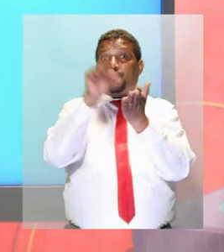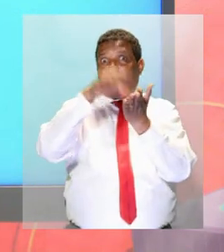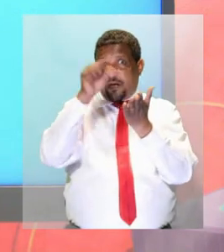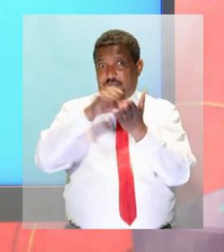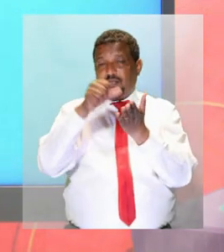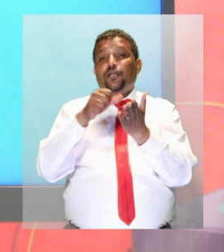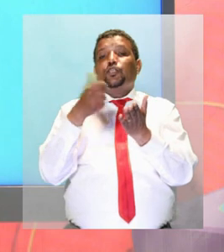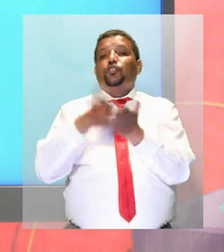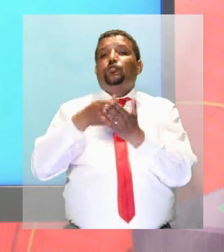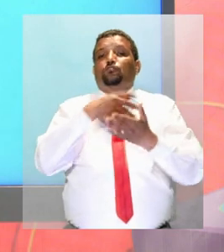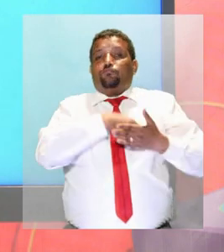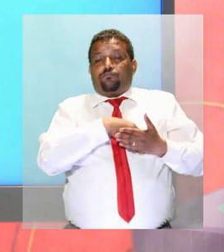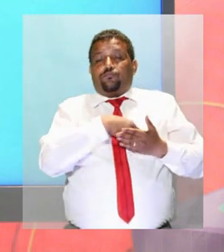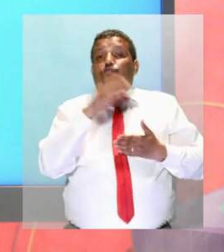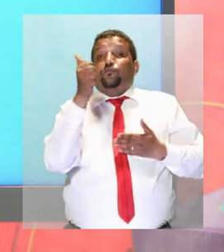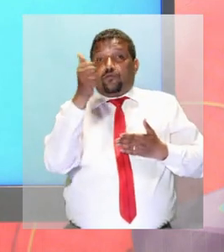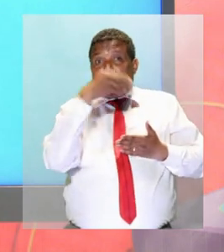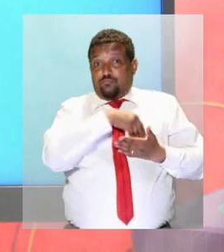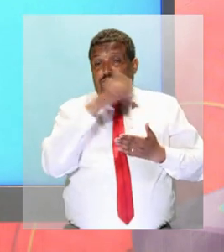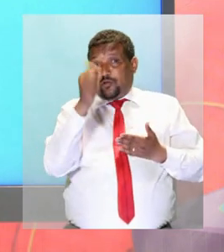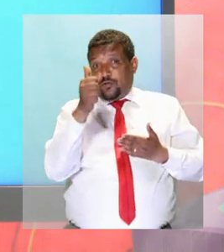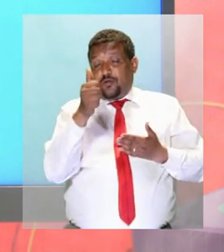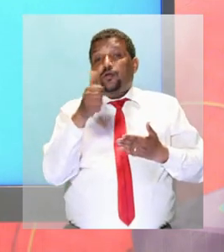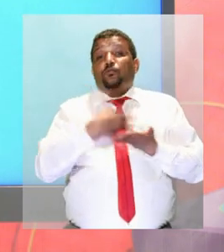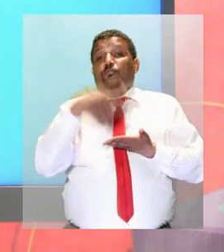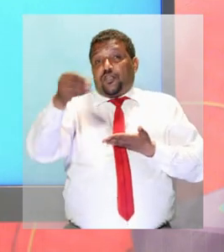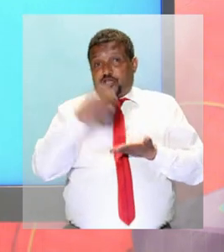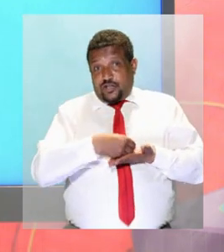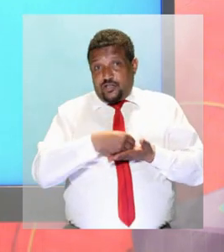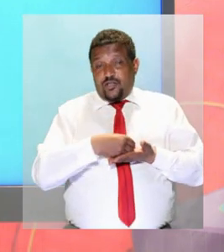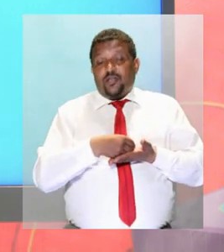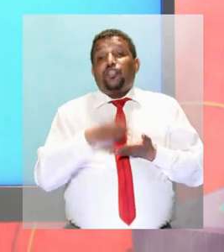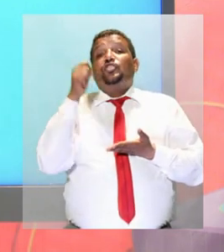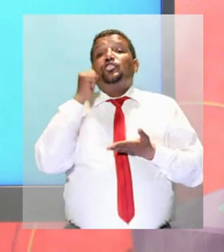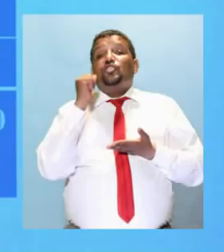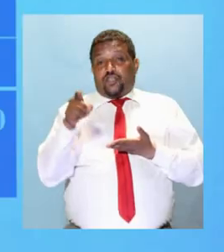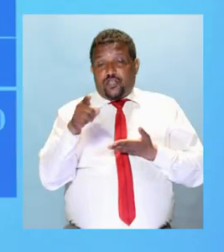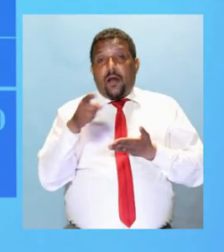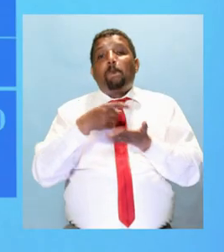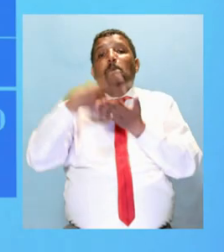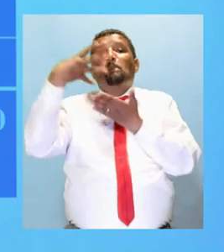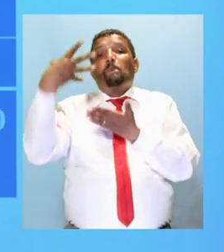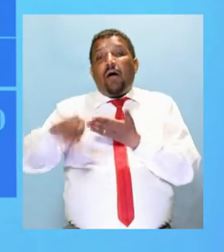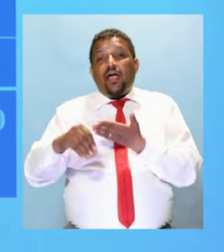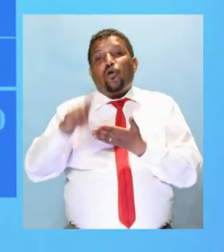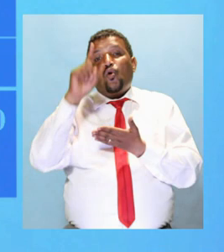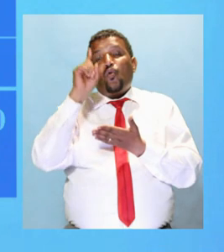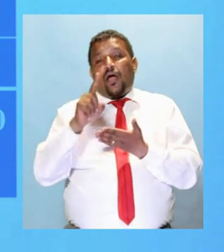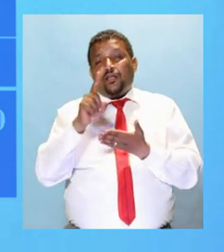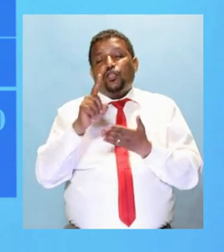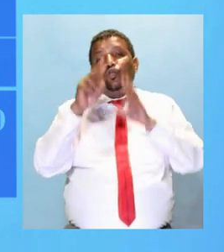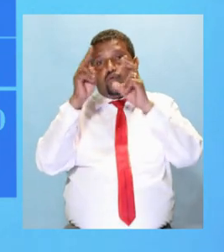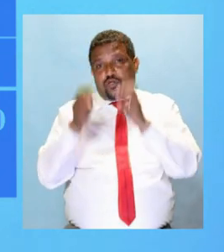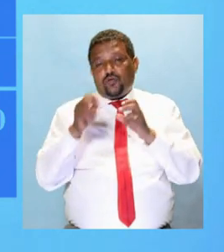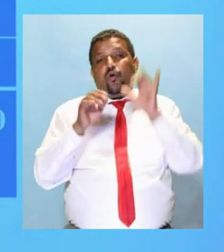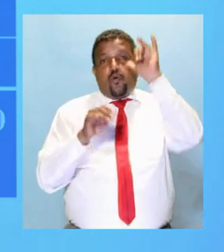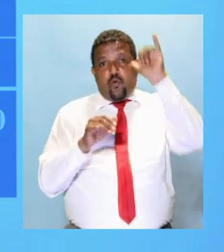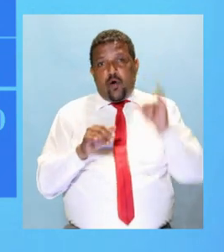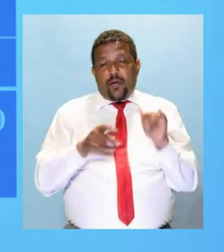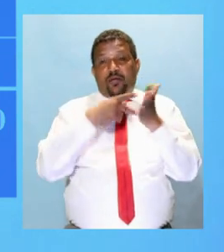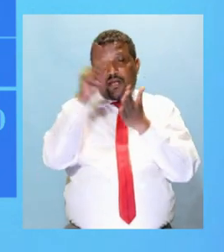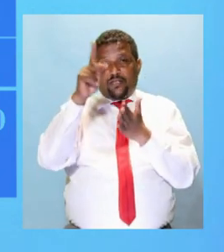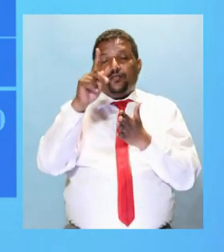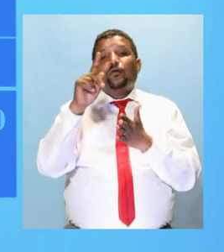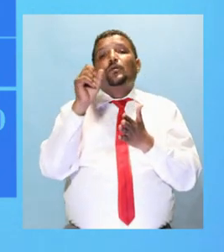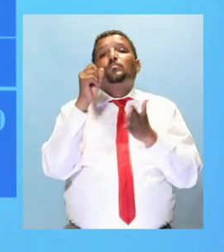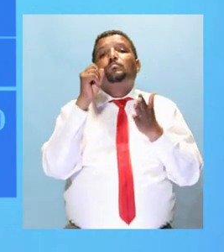per 10, and in her first purchase, if she buys one unit of commodity Y, the price of commodity Y is